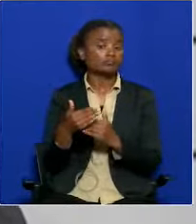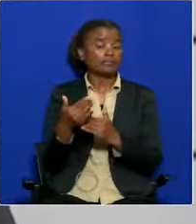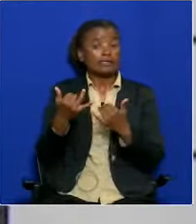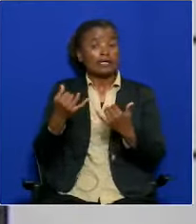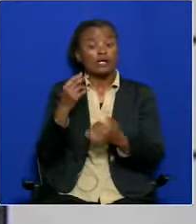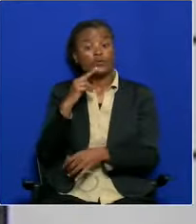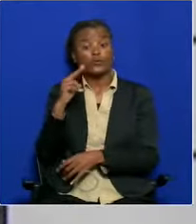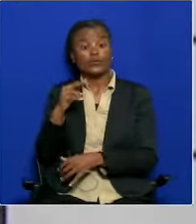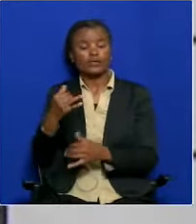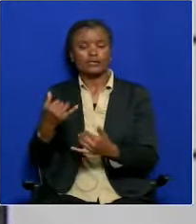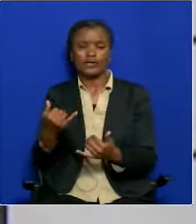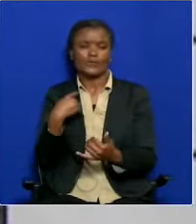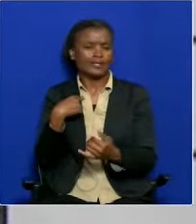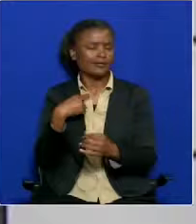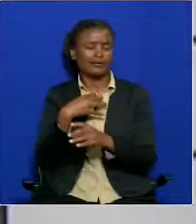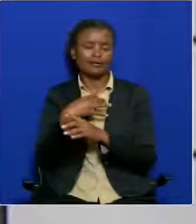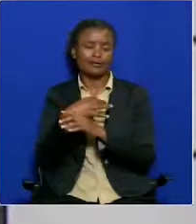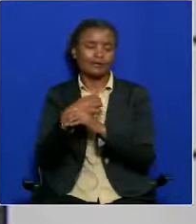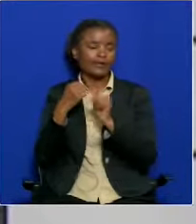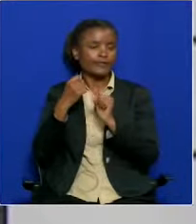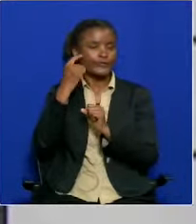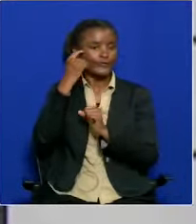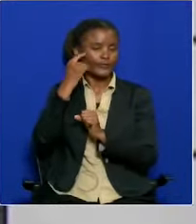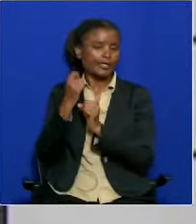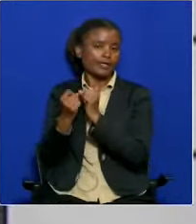and even if